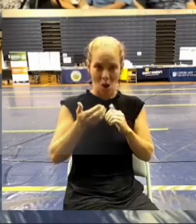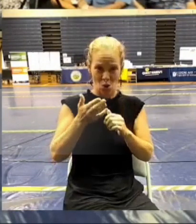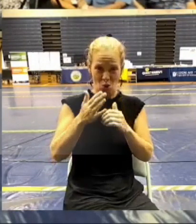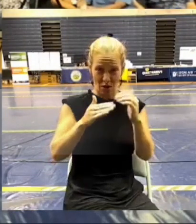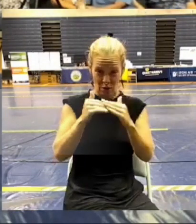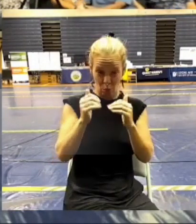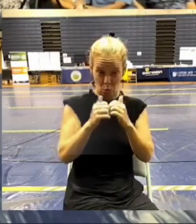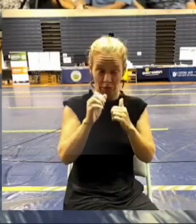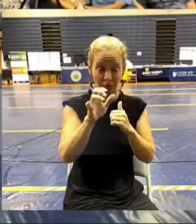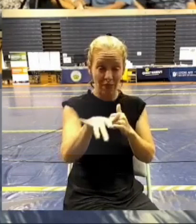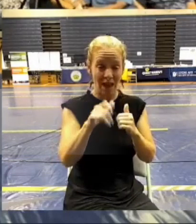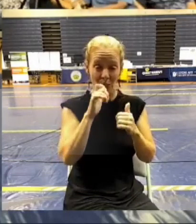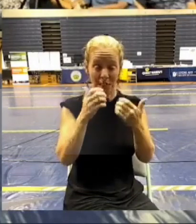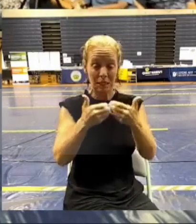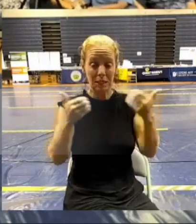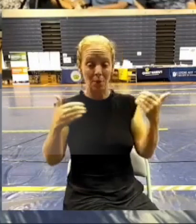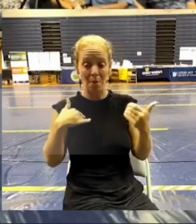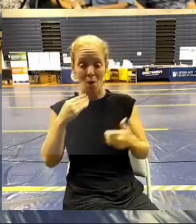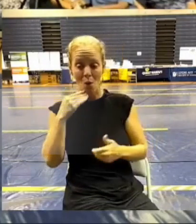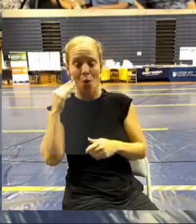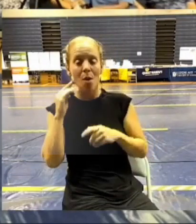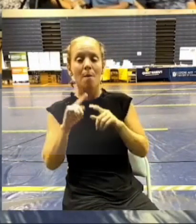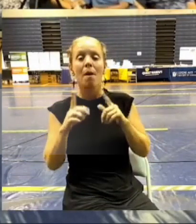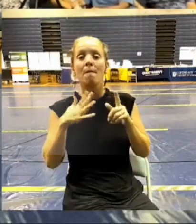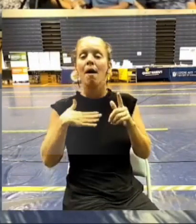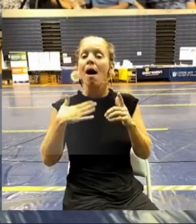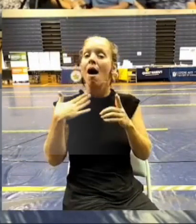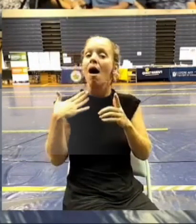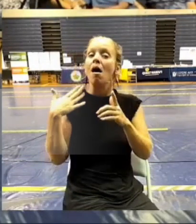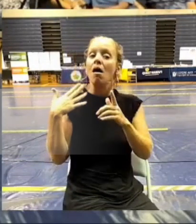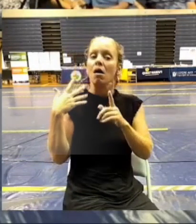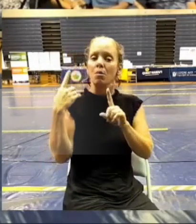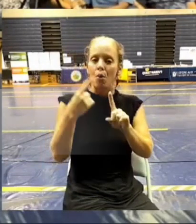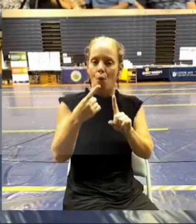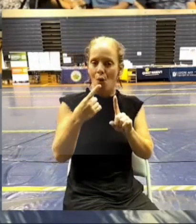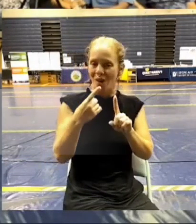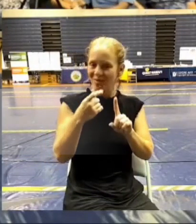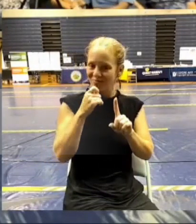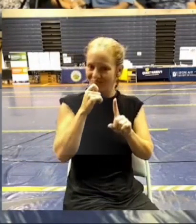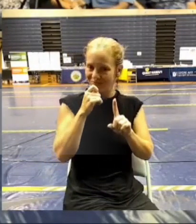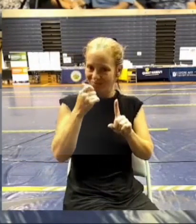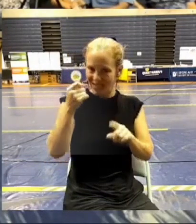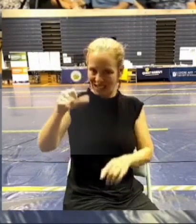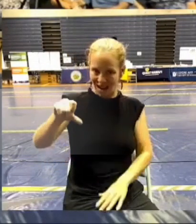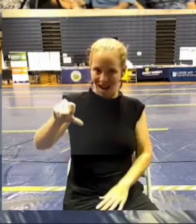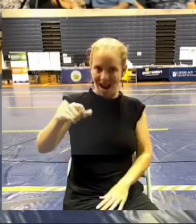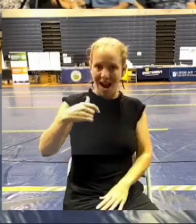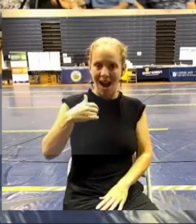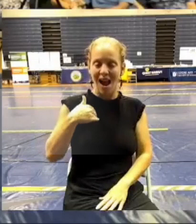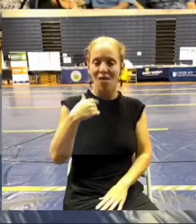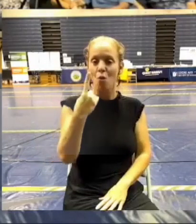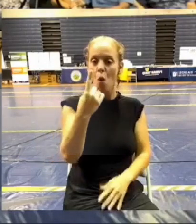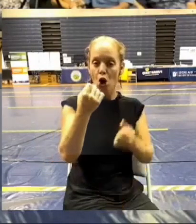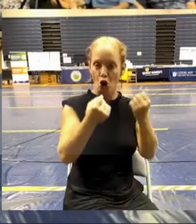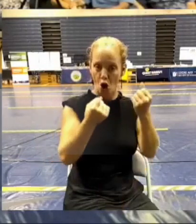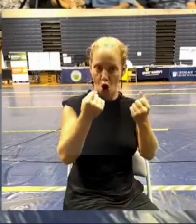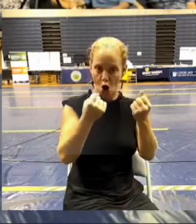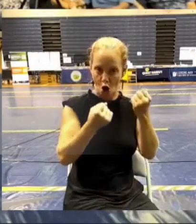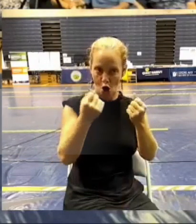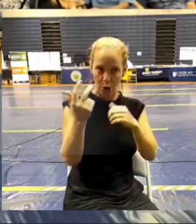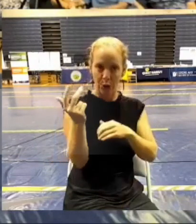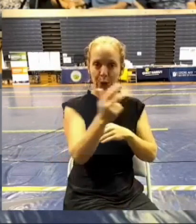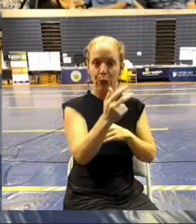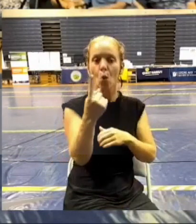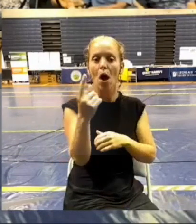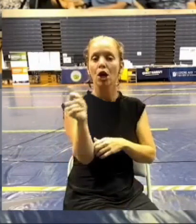comfortable with that? But anyway, my main factors for it, for denying it, was have one car